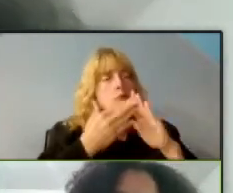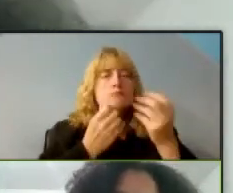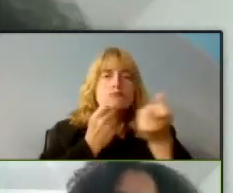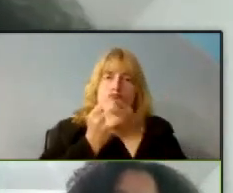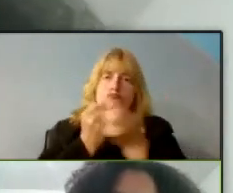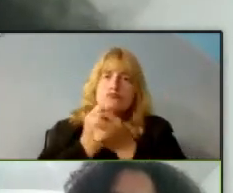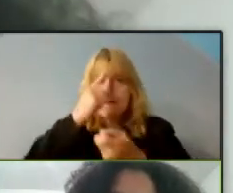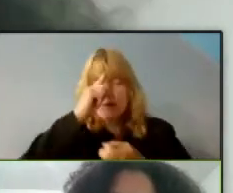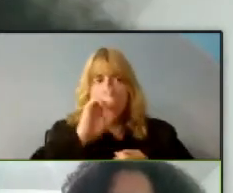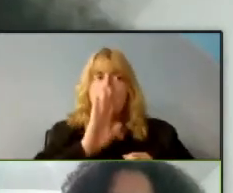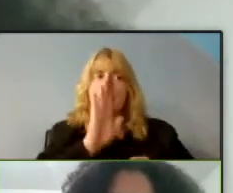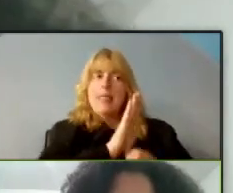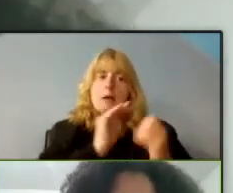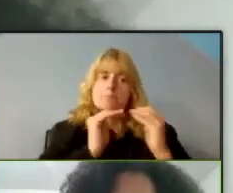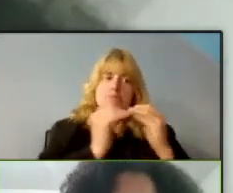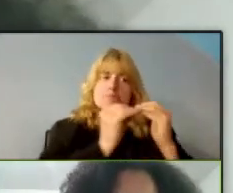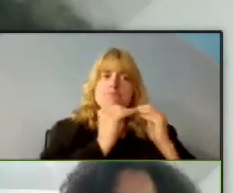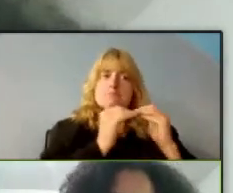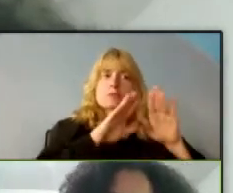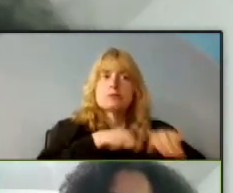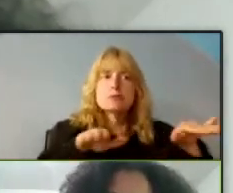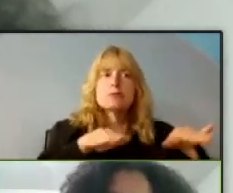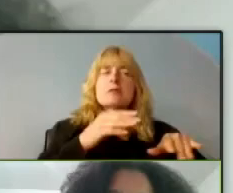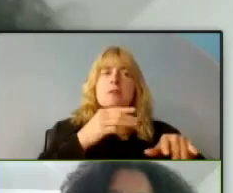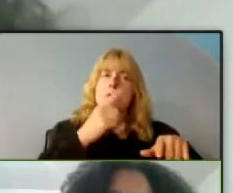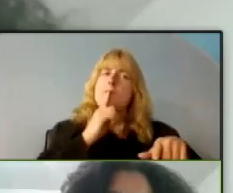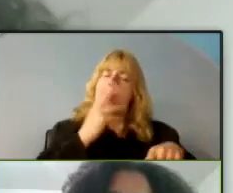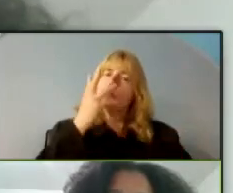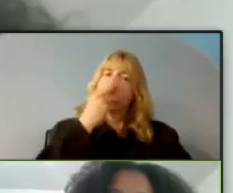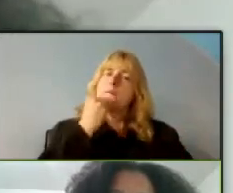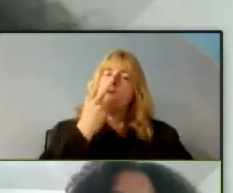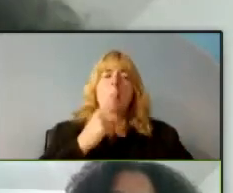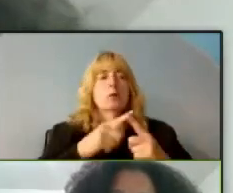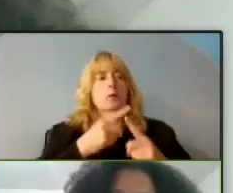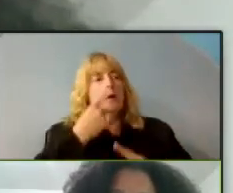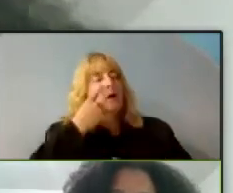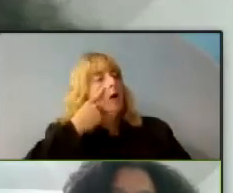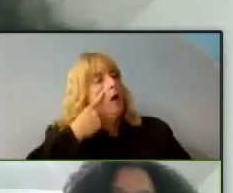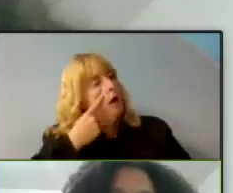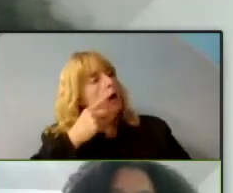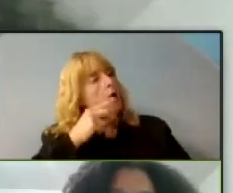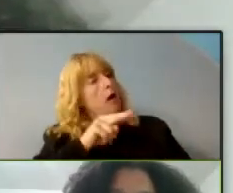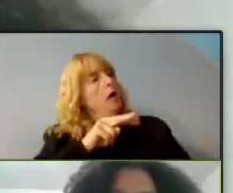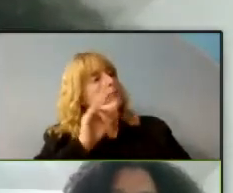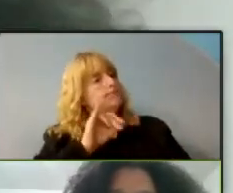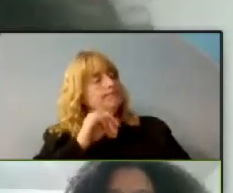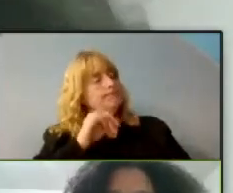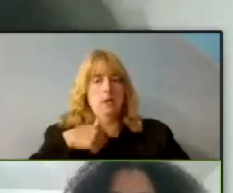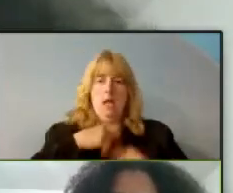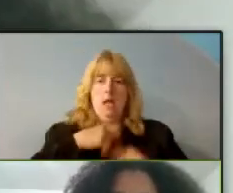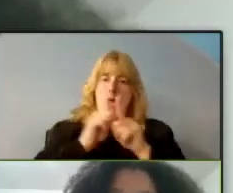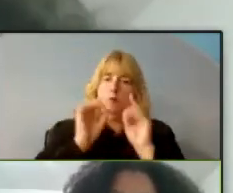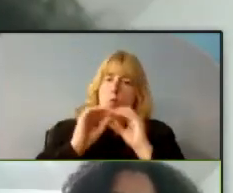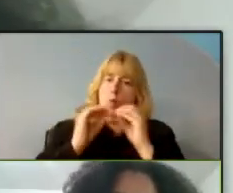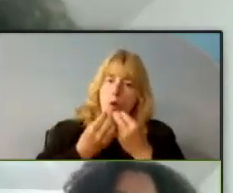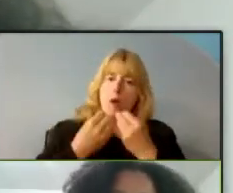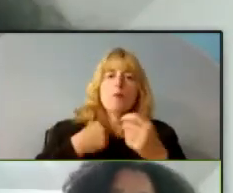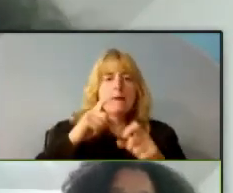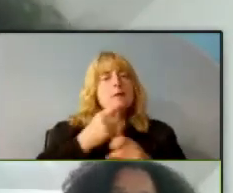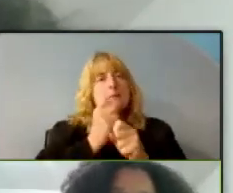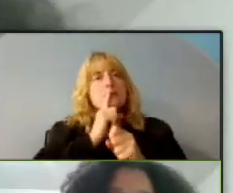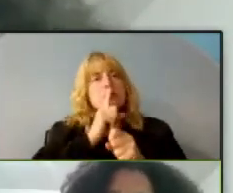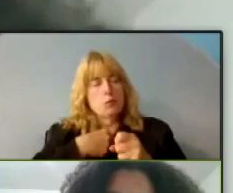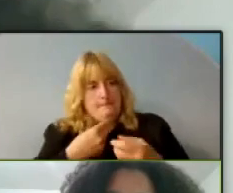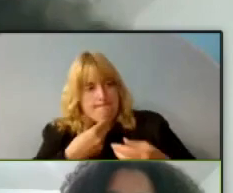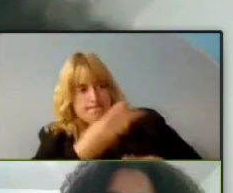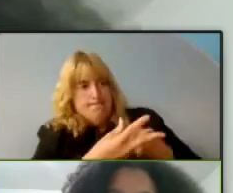it's a really beautiful thing to see. So, you know, for us as an organization, we have to make sure that we are continuing to equip them with the tools